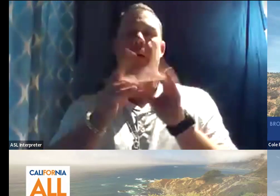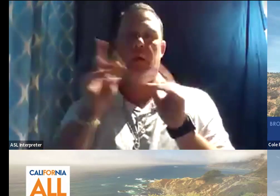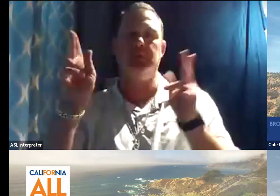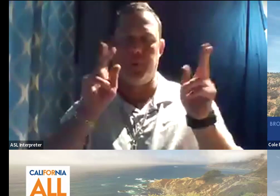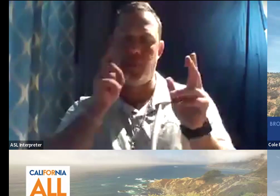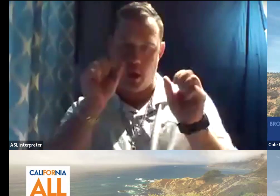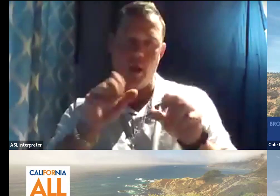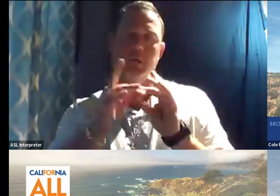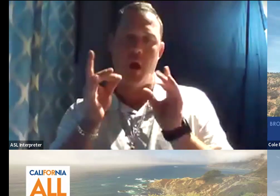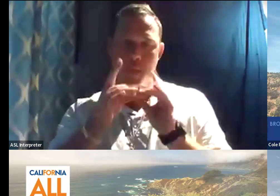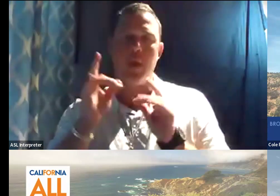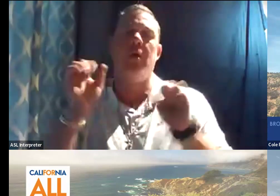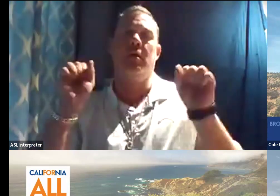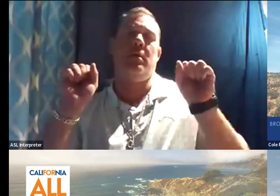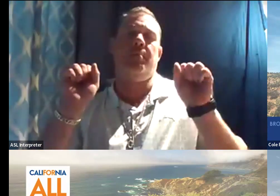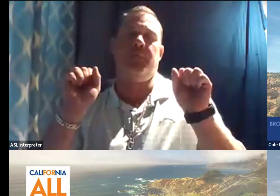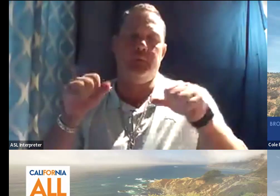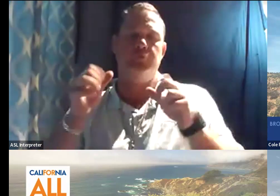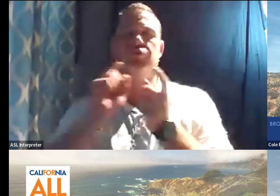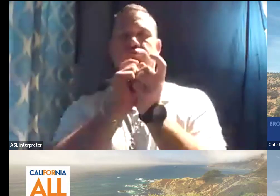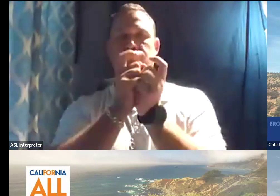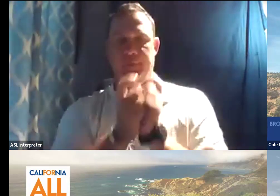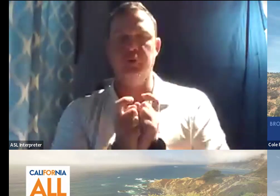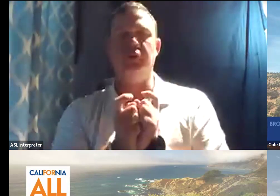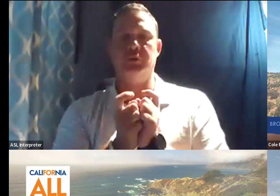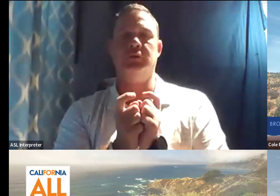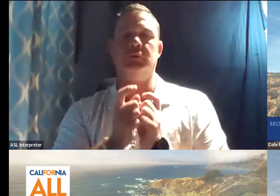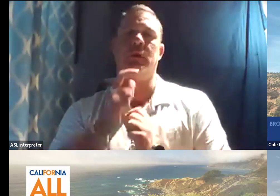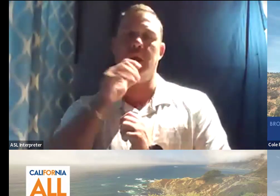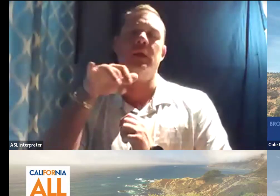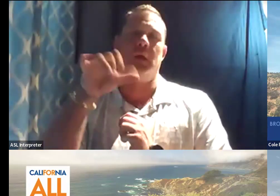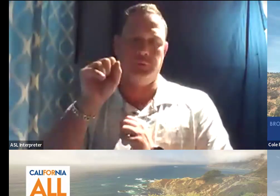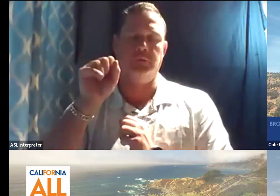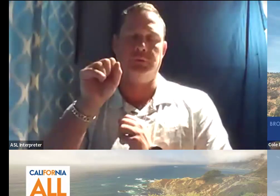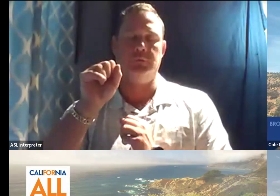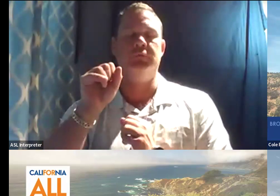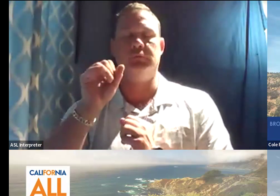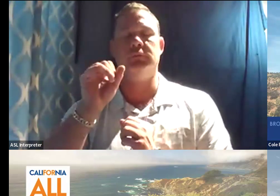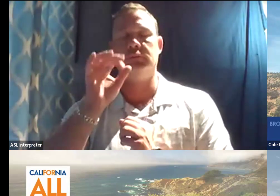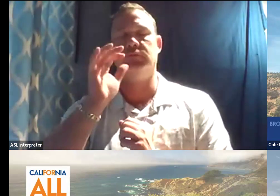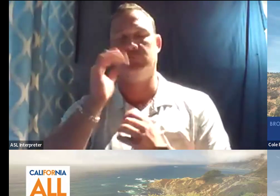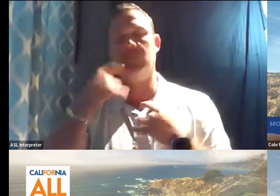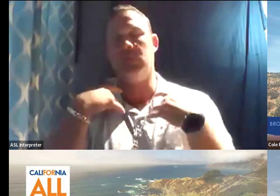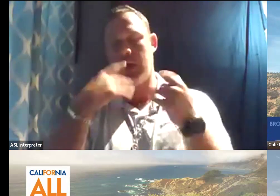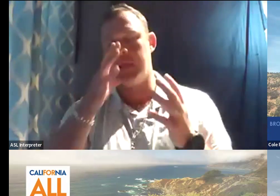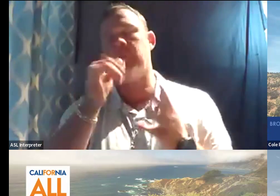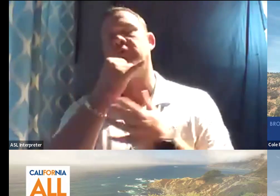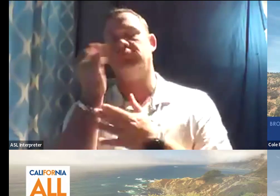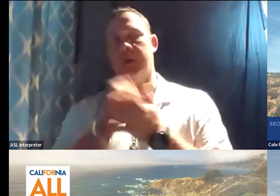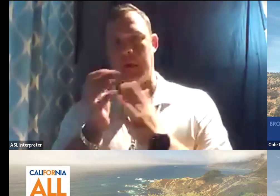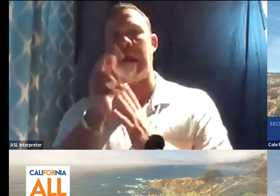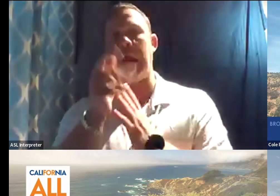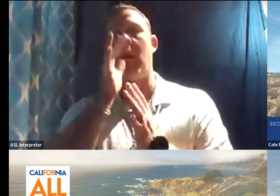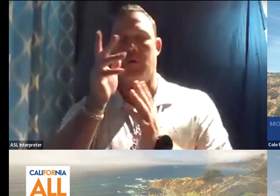on potential revisions. But it is, yes, highly likely that the draft guidelines that folks will